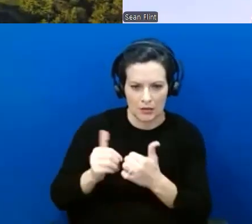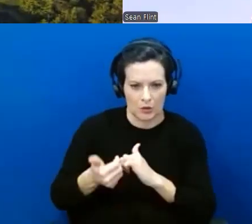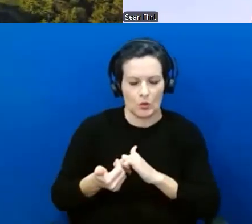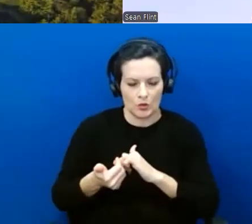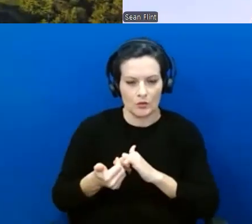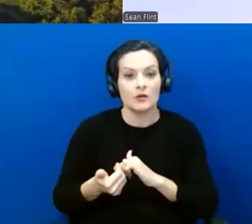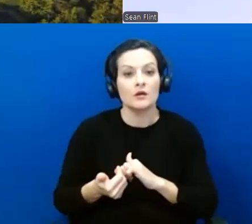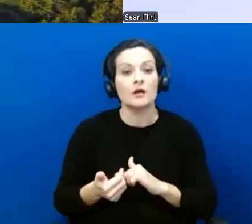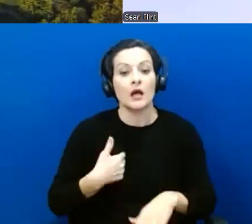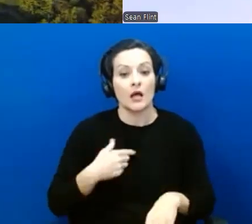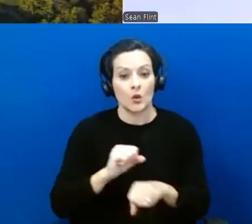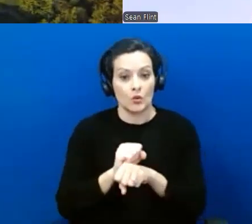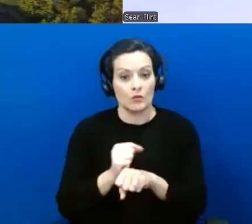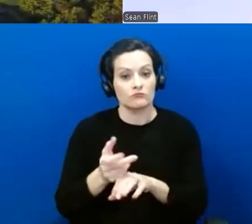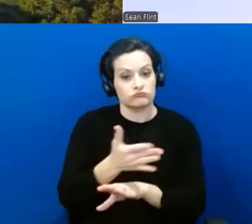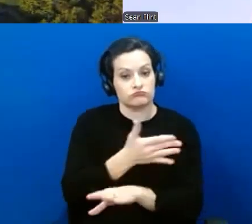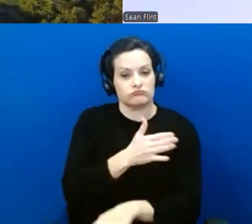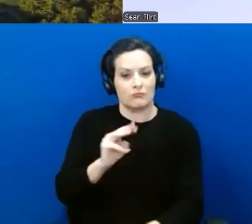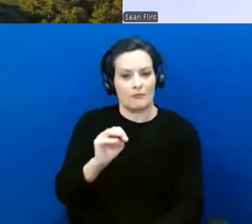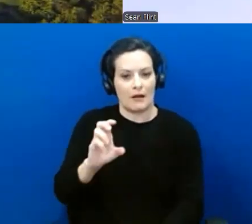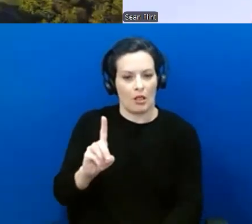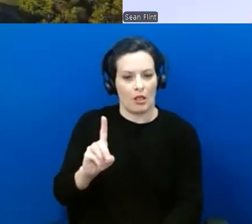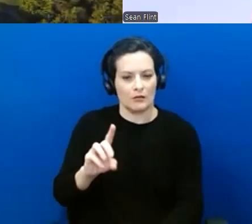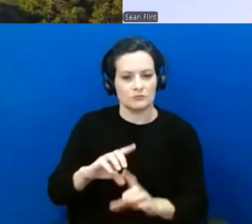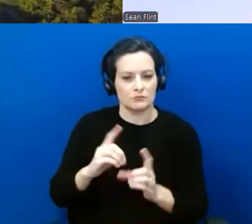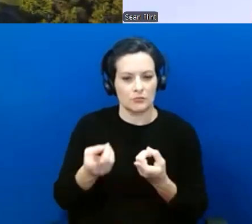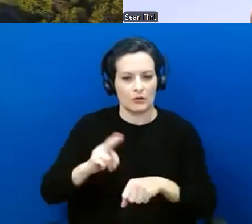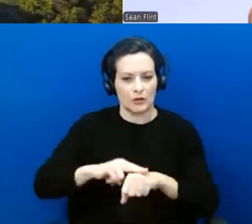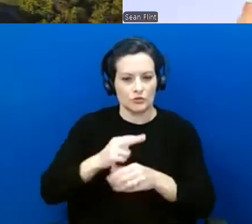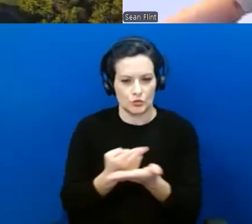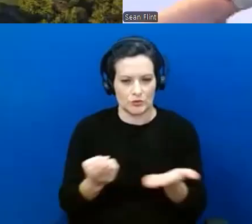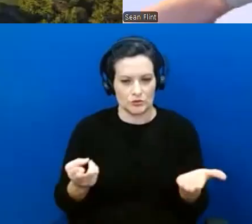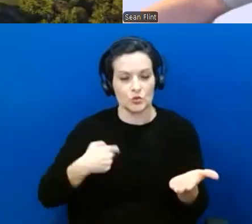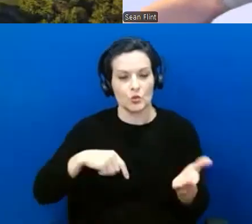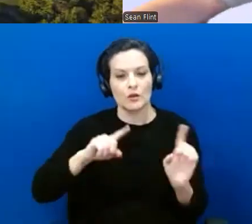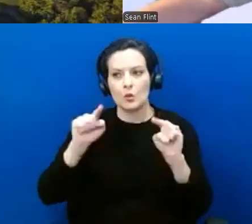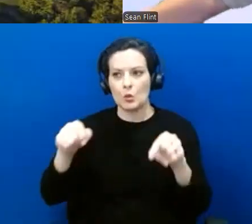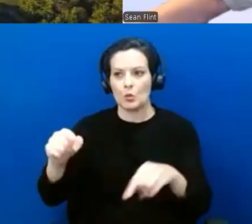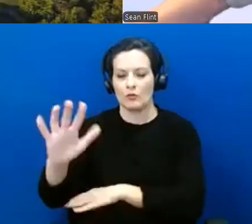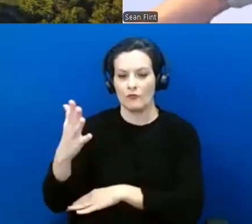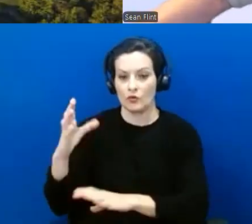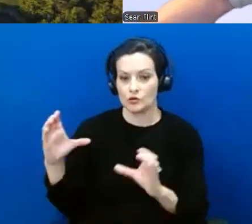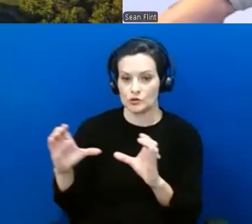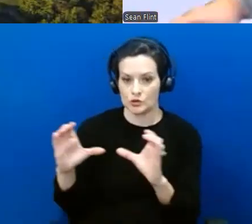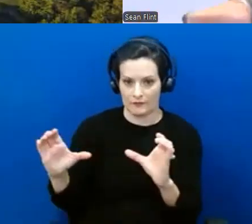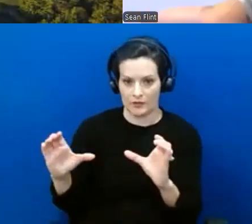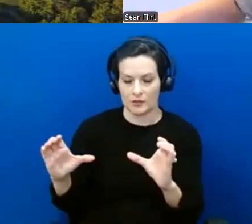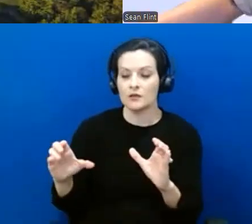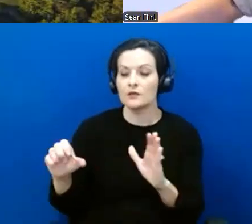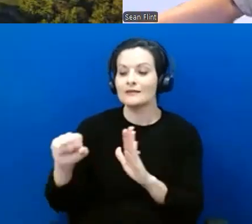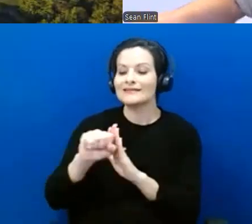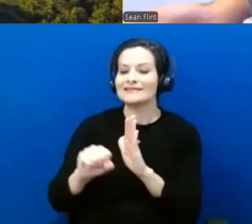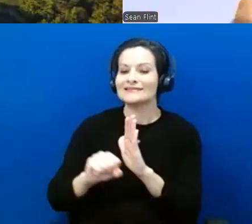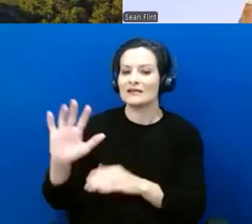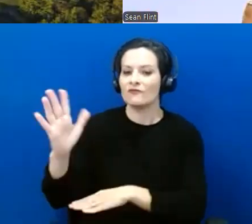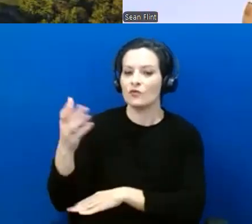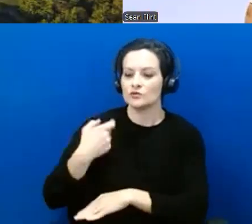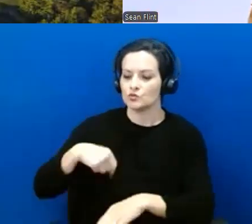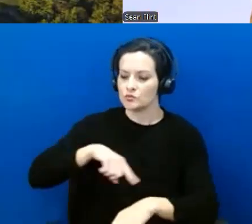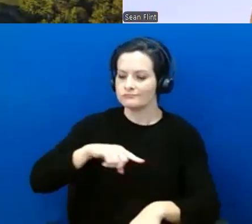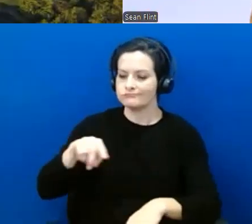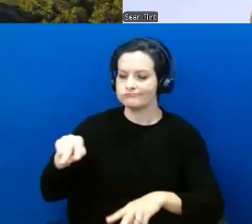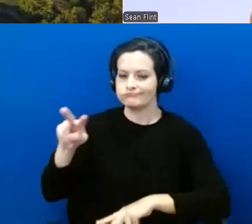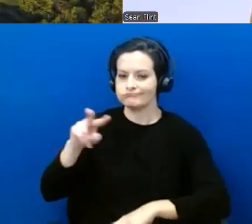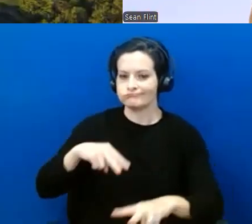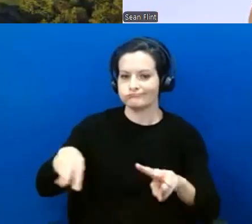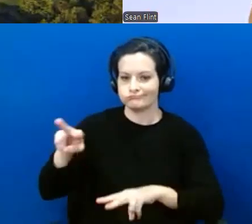when we began forest certification and we would go look at activities on our state forests, for instance, it